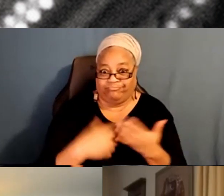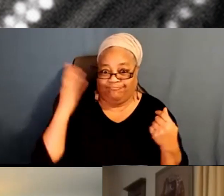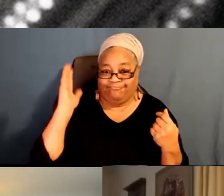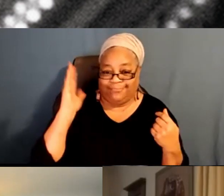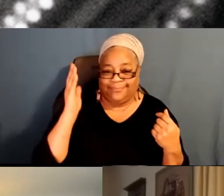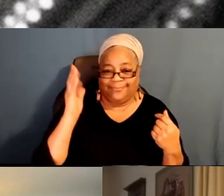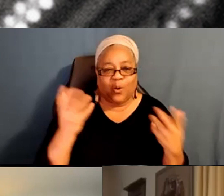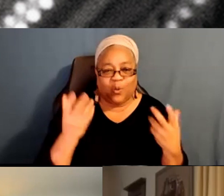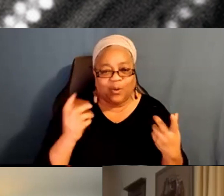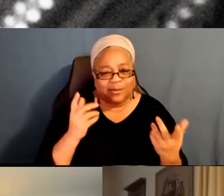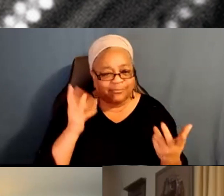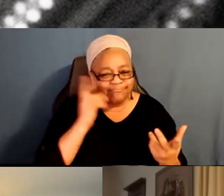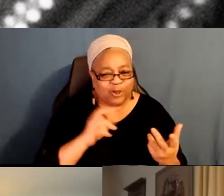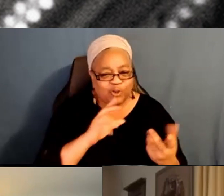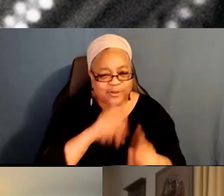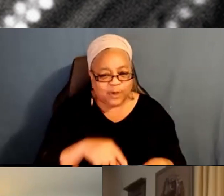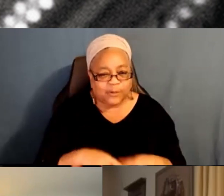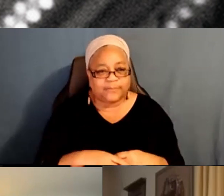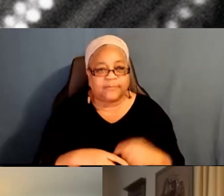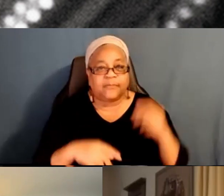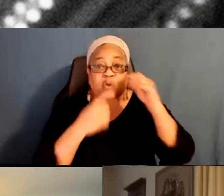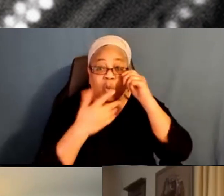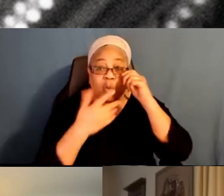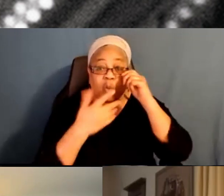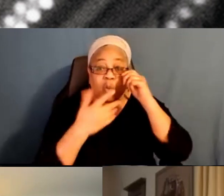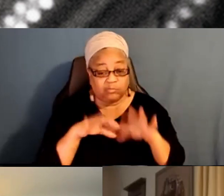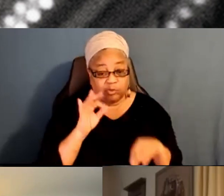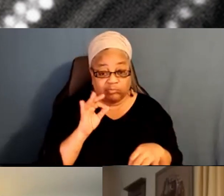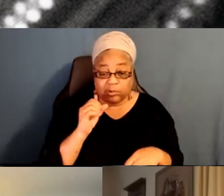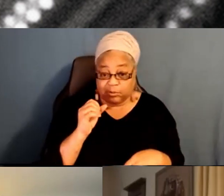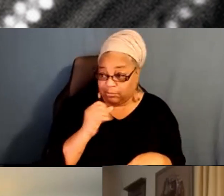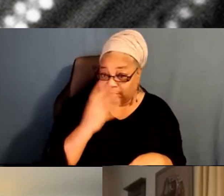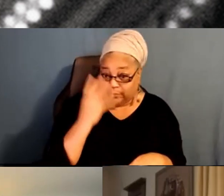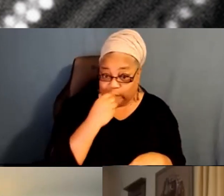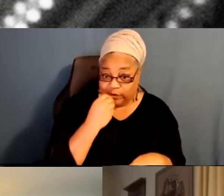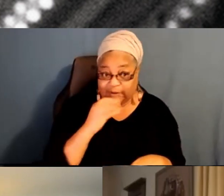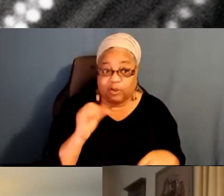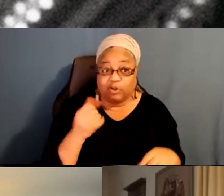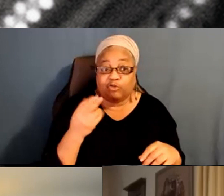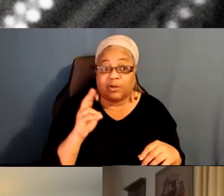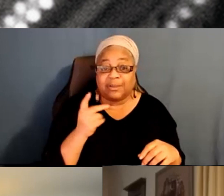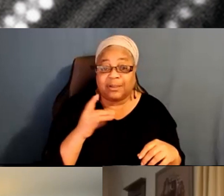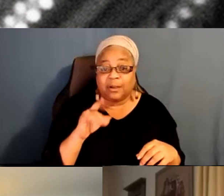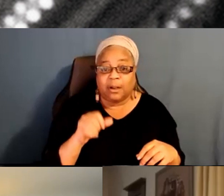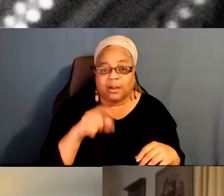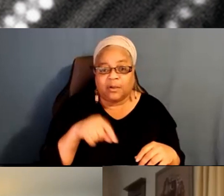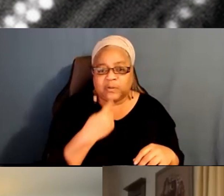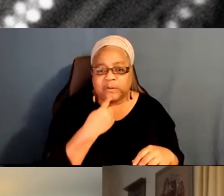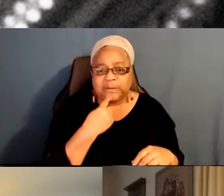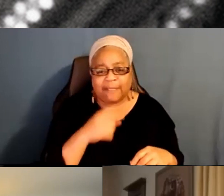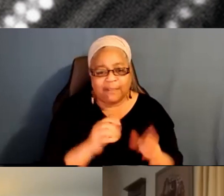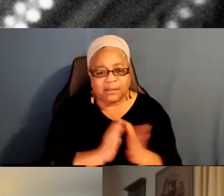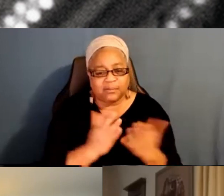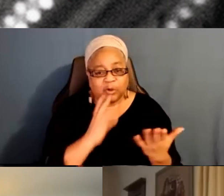one of the things that you pick up on really beautifully, Christina, is that this book is fundamentally